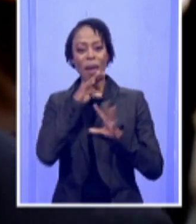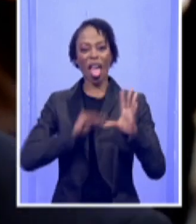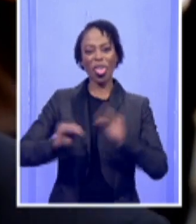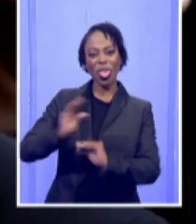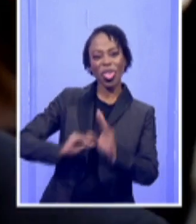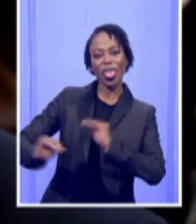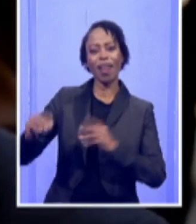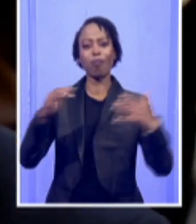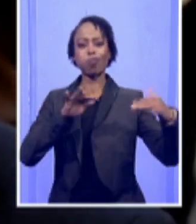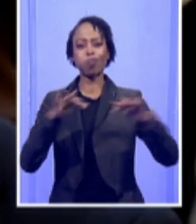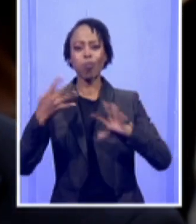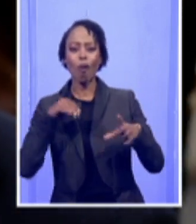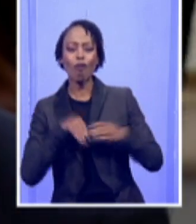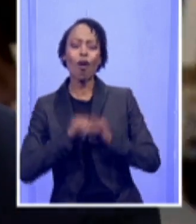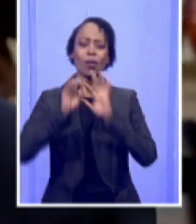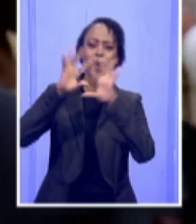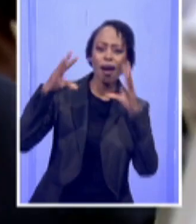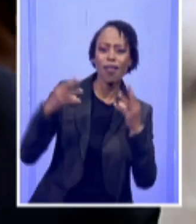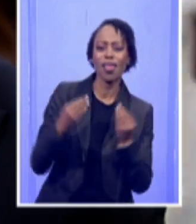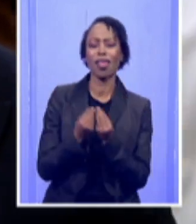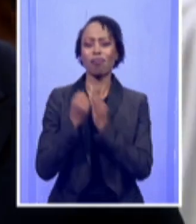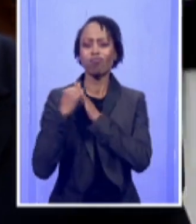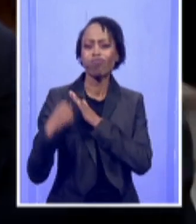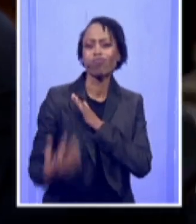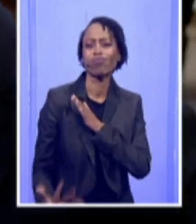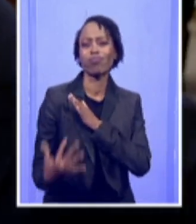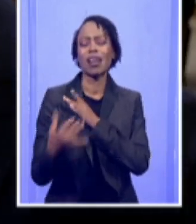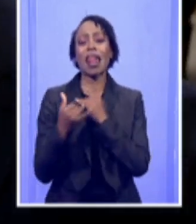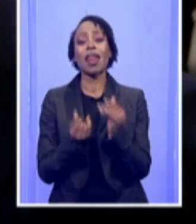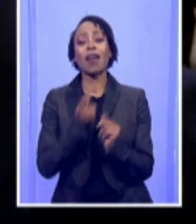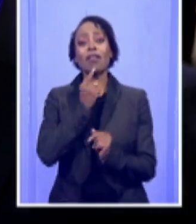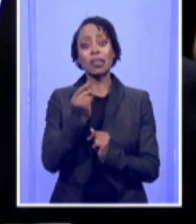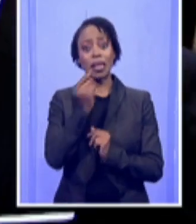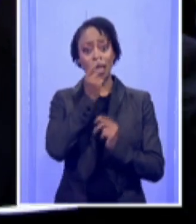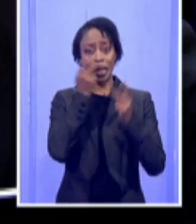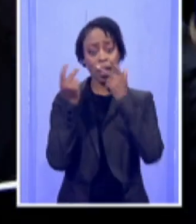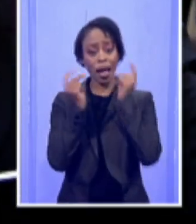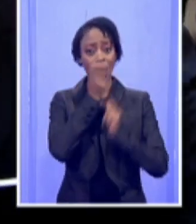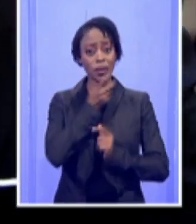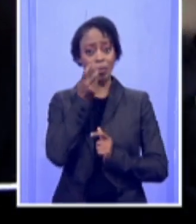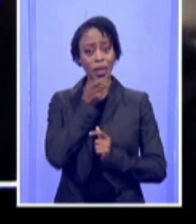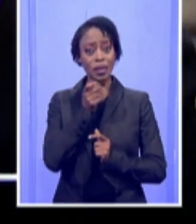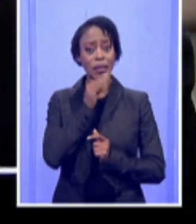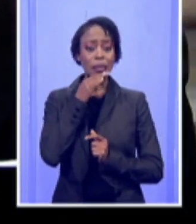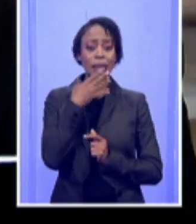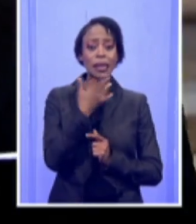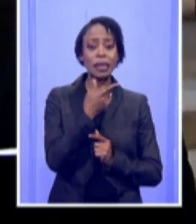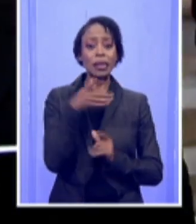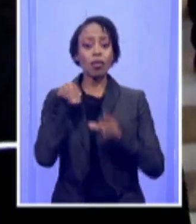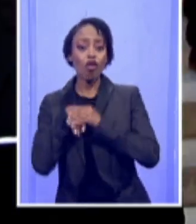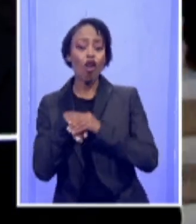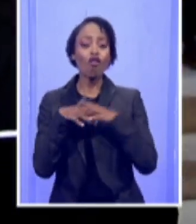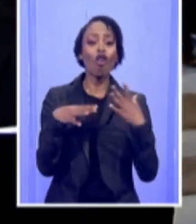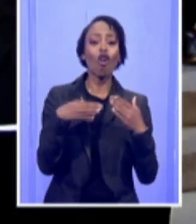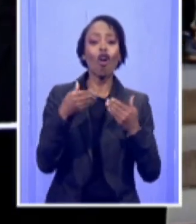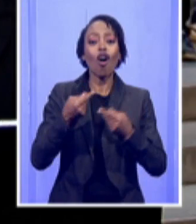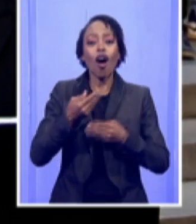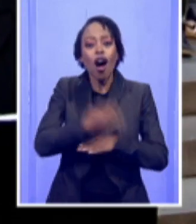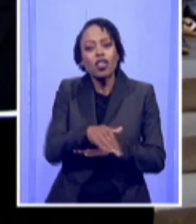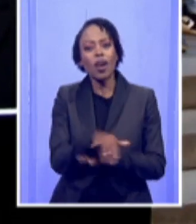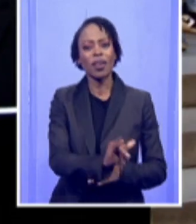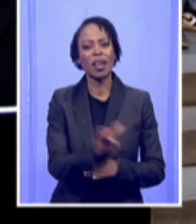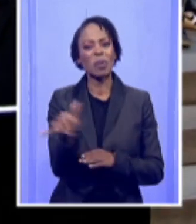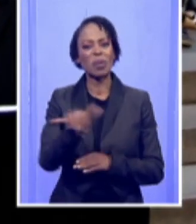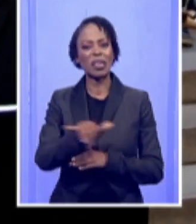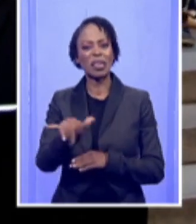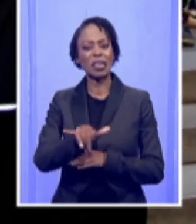in, and stuff like that. And so when you talk about hate speech, it's outside the ambit of free speech. And do you